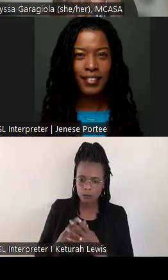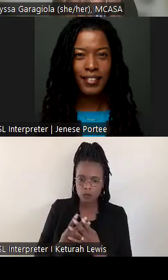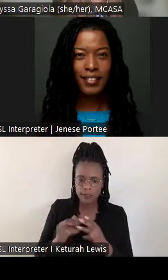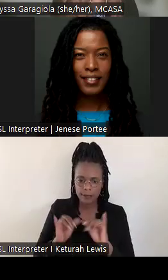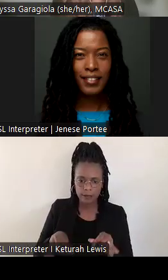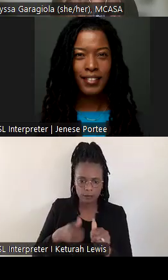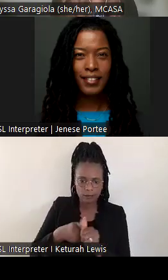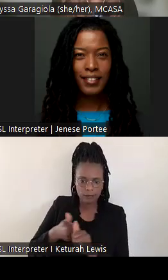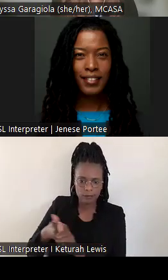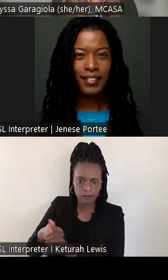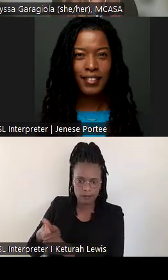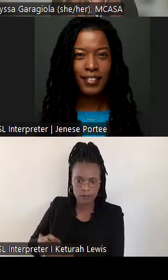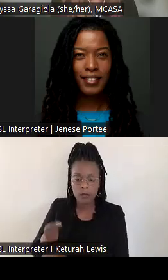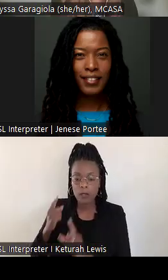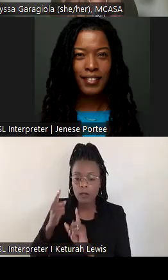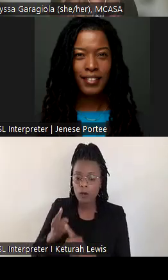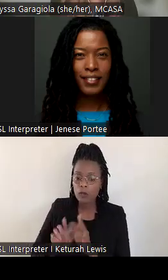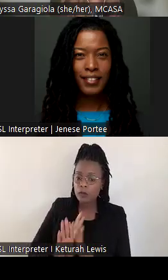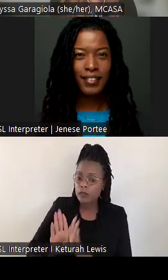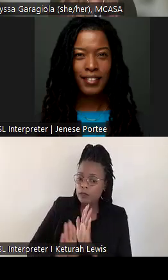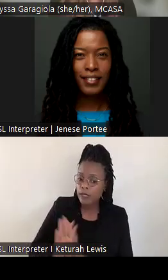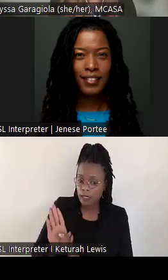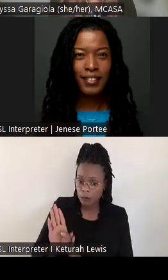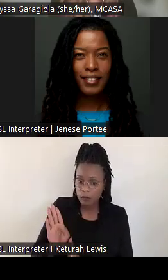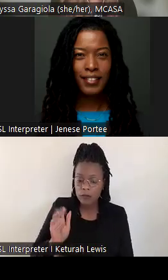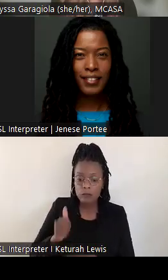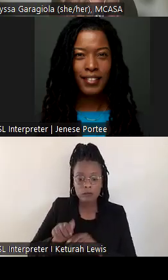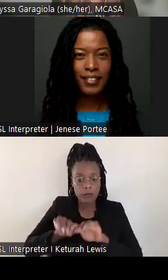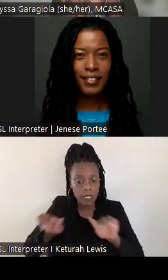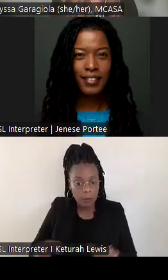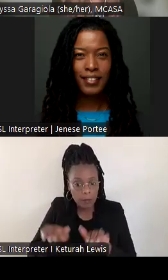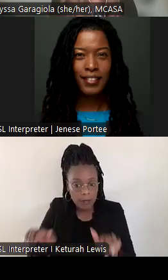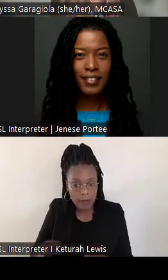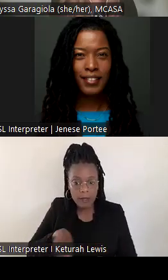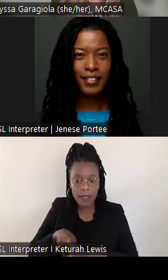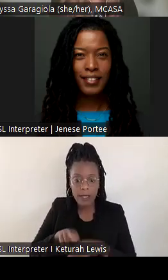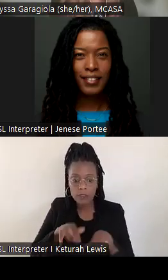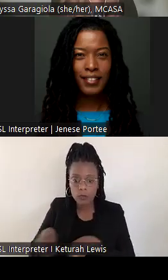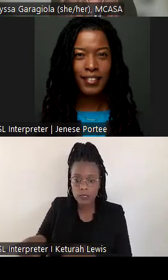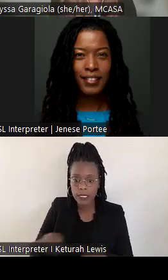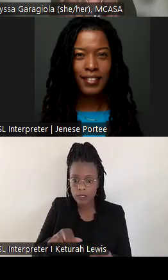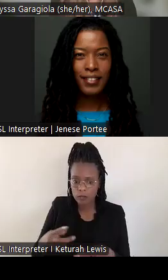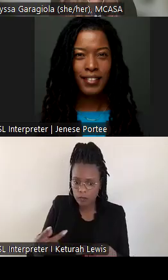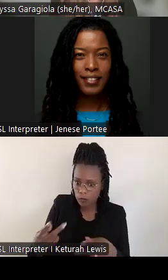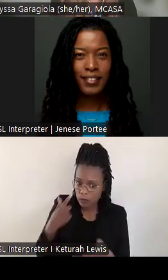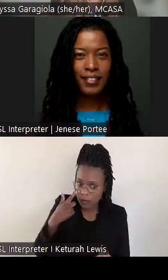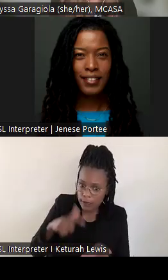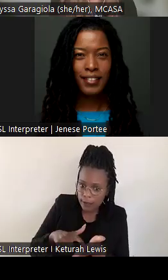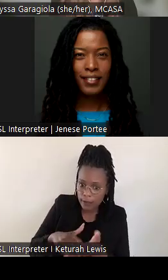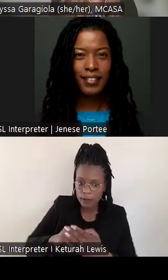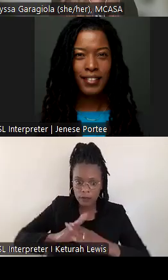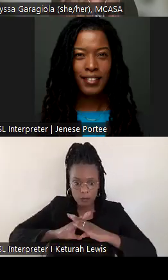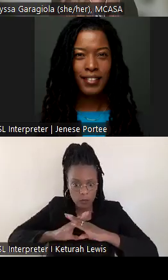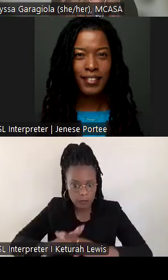works to develop and implement national standards for the detection, prevention, reduction,